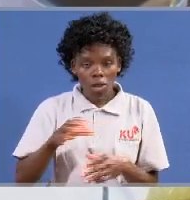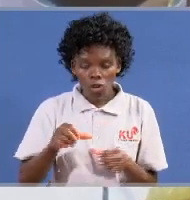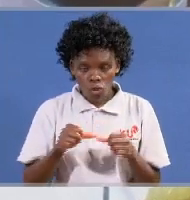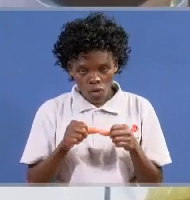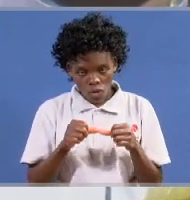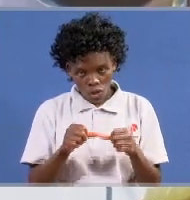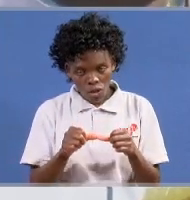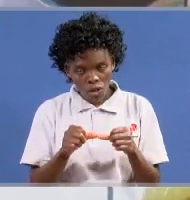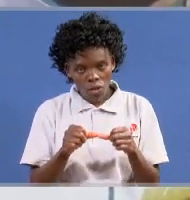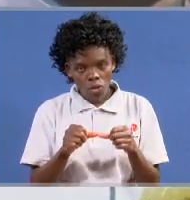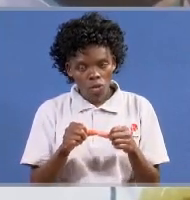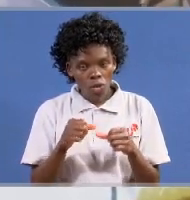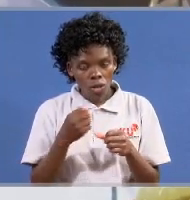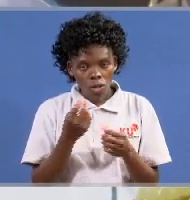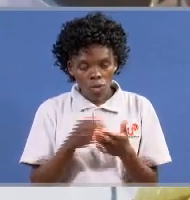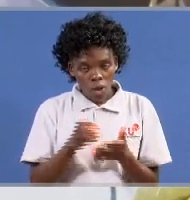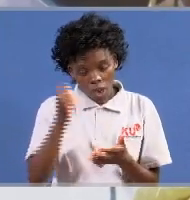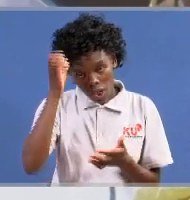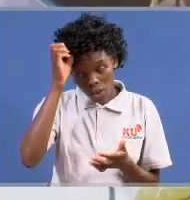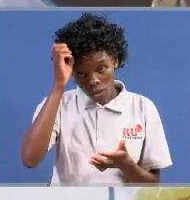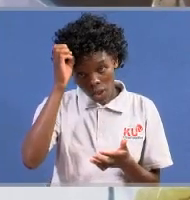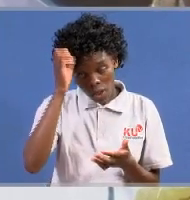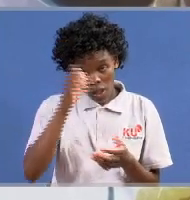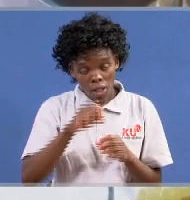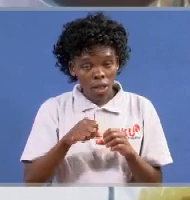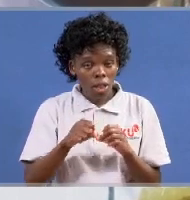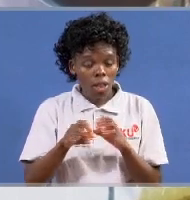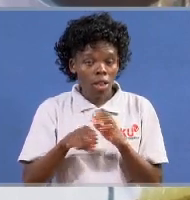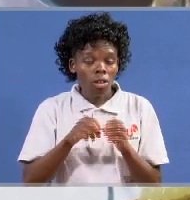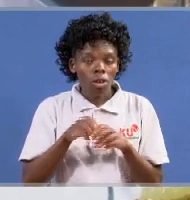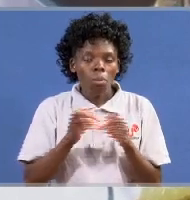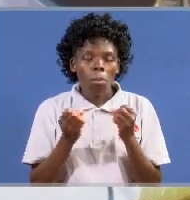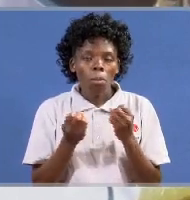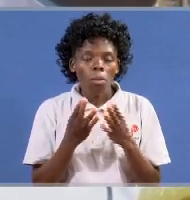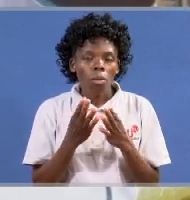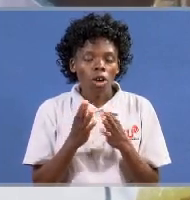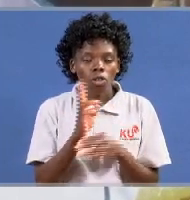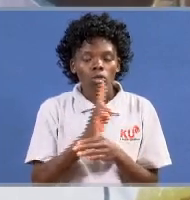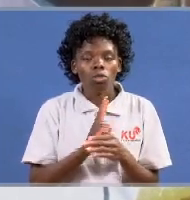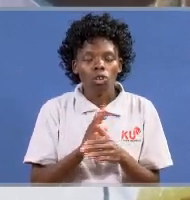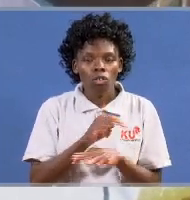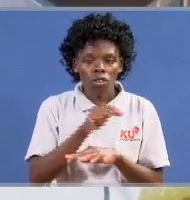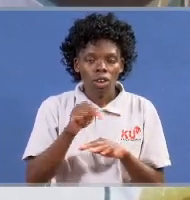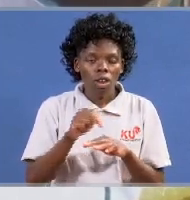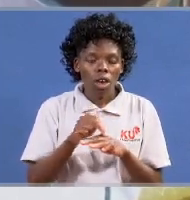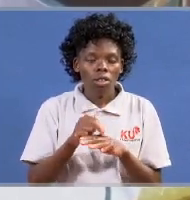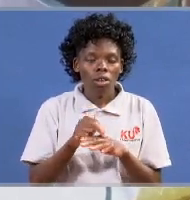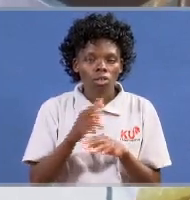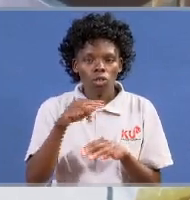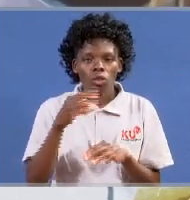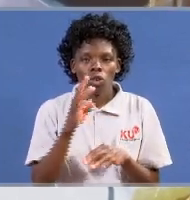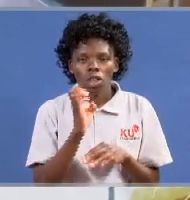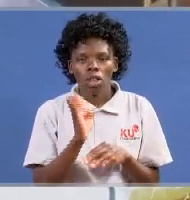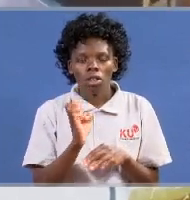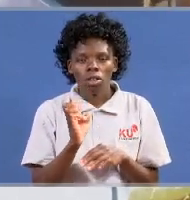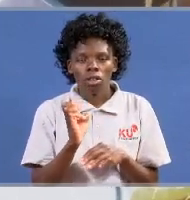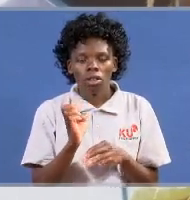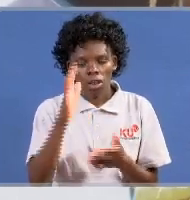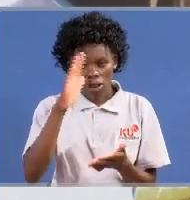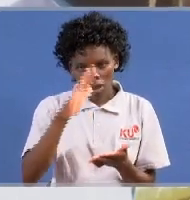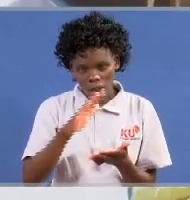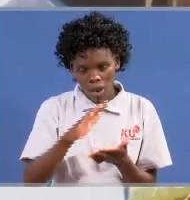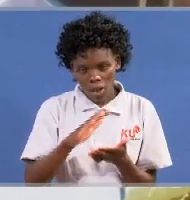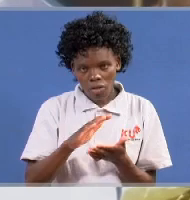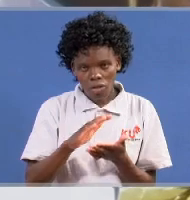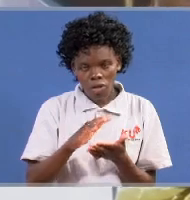continue to emphasize those lessons in better use and better, more efficient use of natural resources in the reduction of the